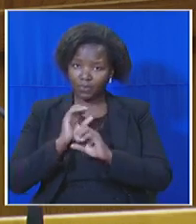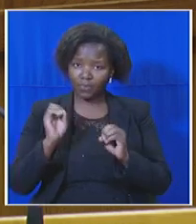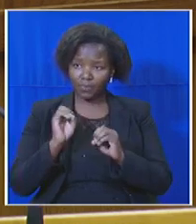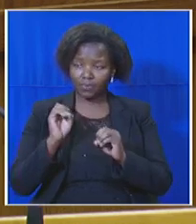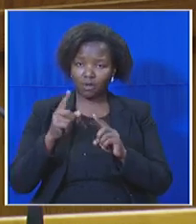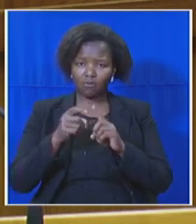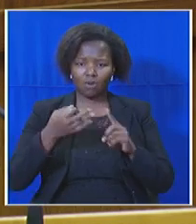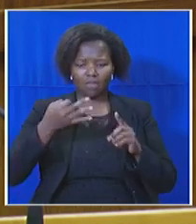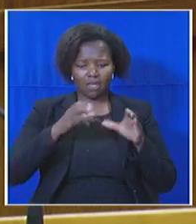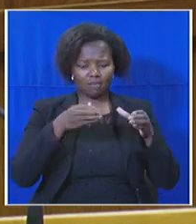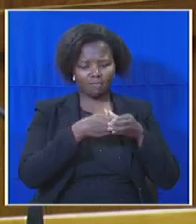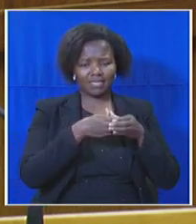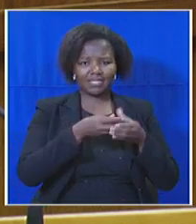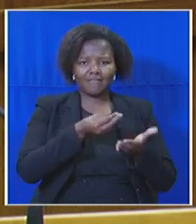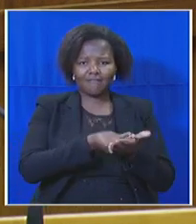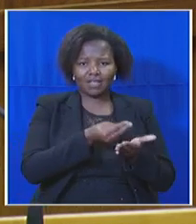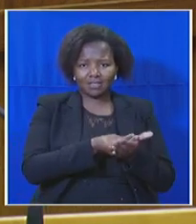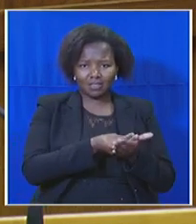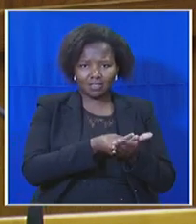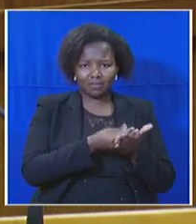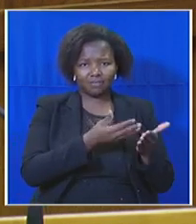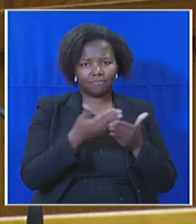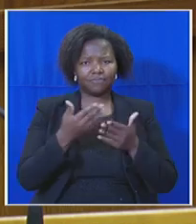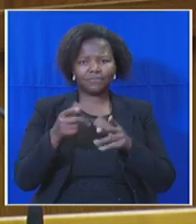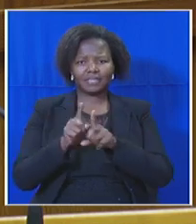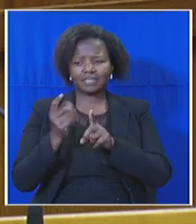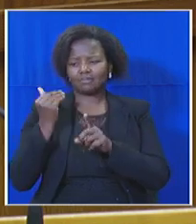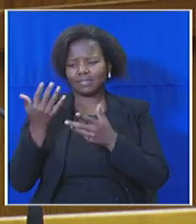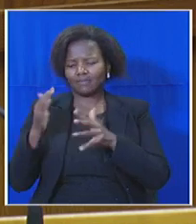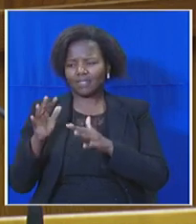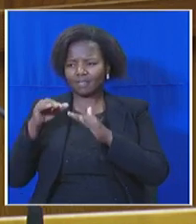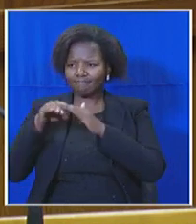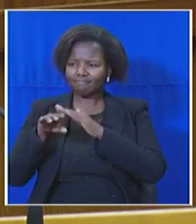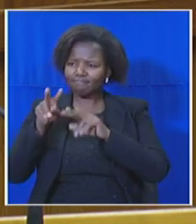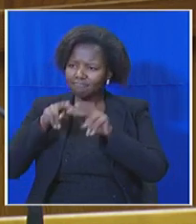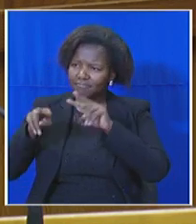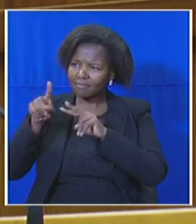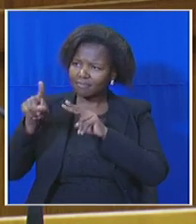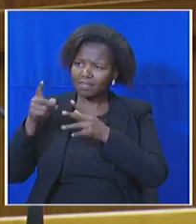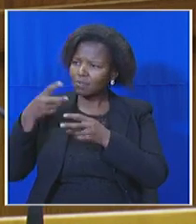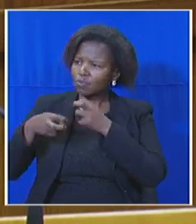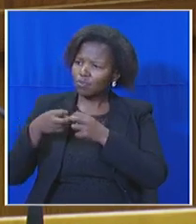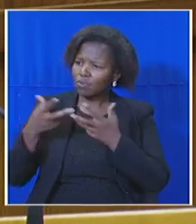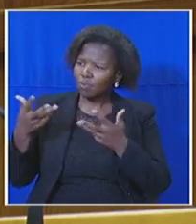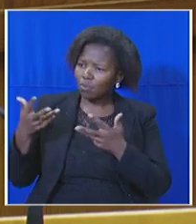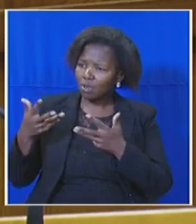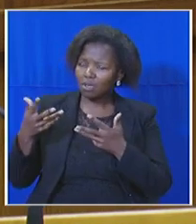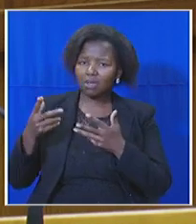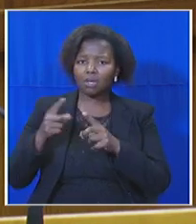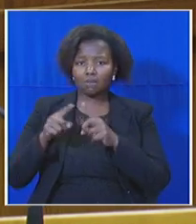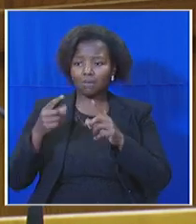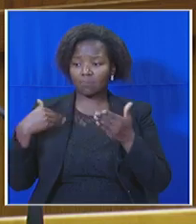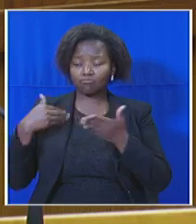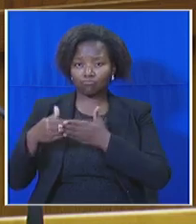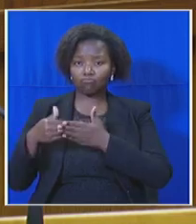fund. We even did an oversight visit to check exactly what the challenges were. Much effort has been